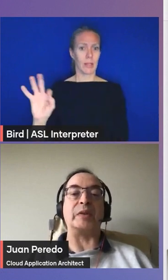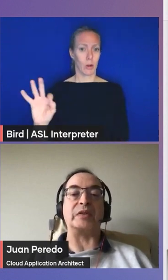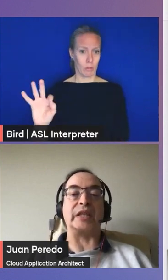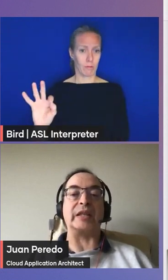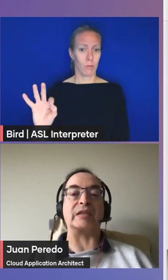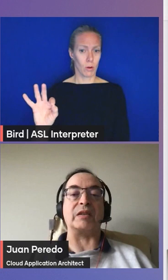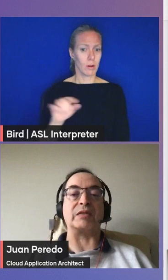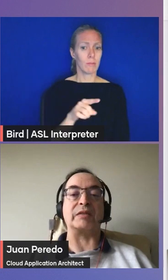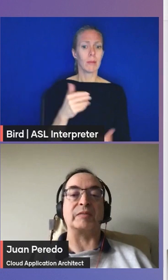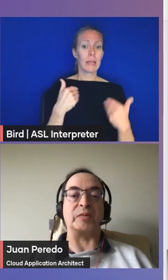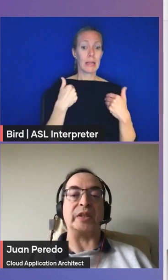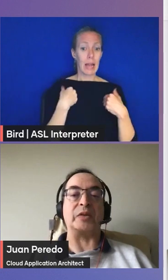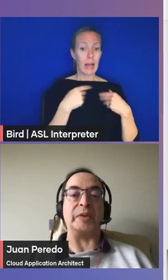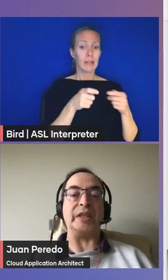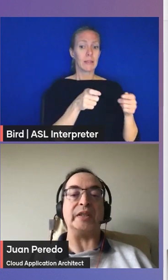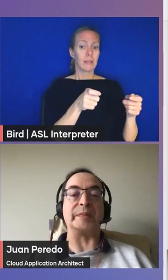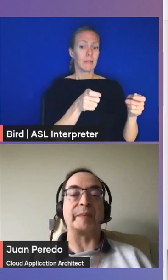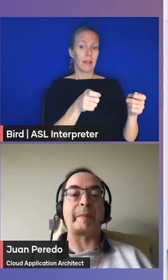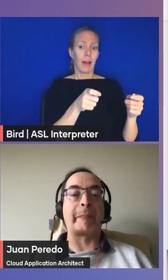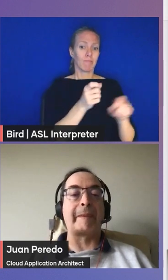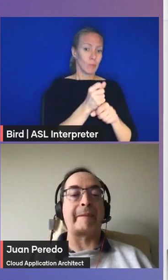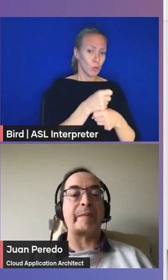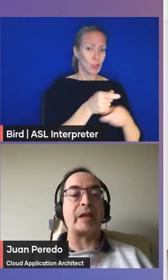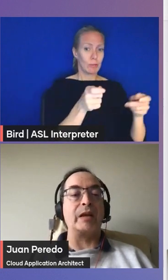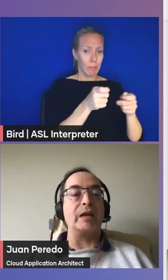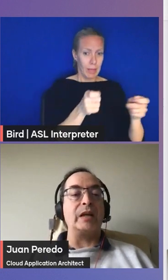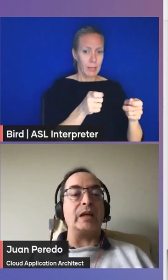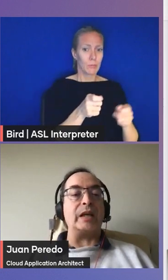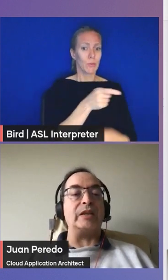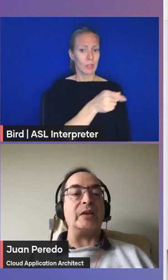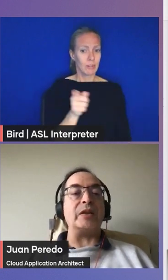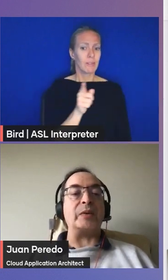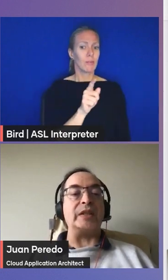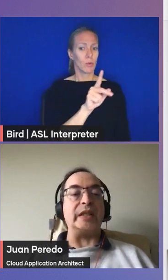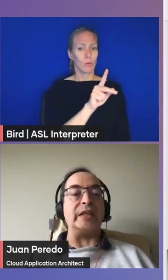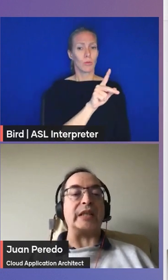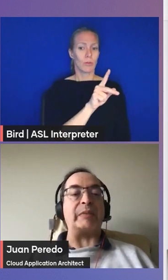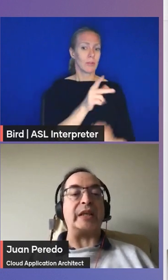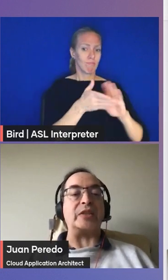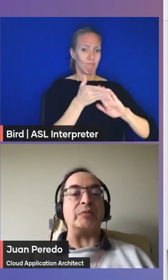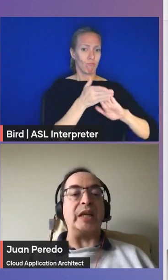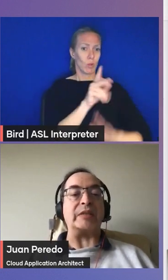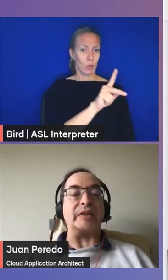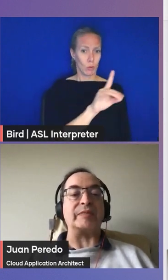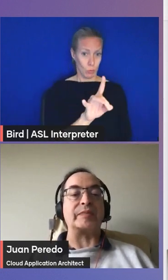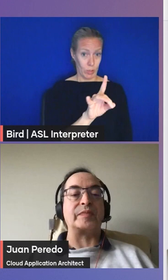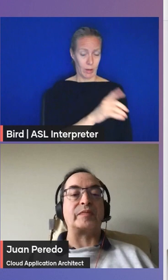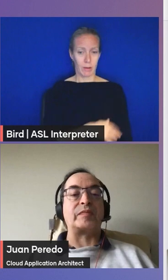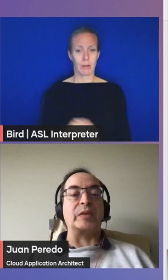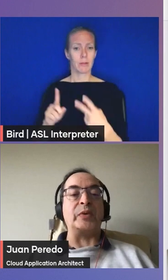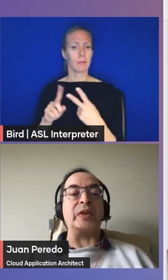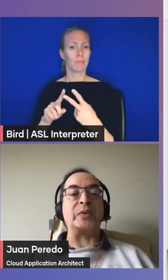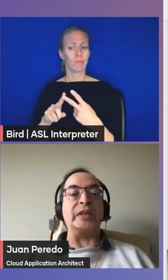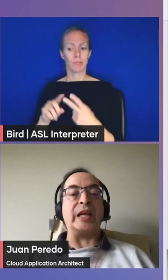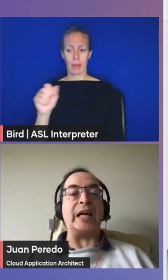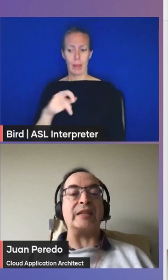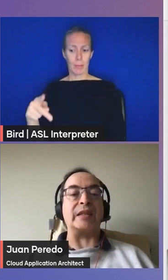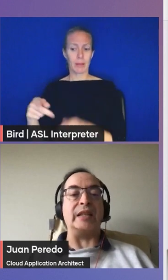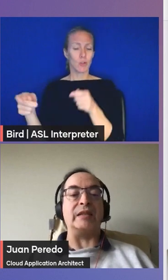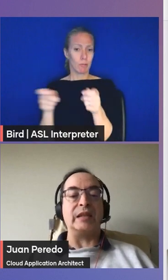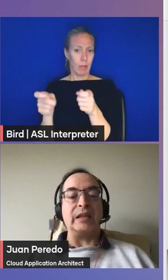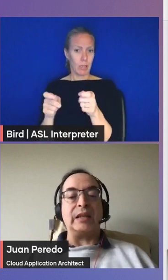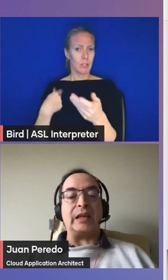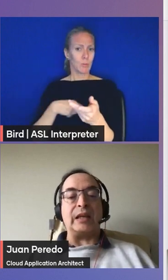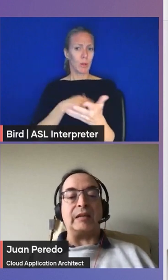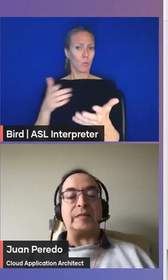of those EKS clusters running Kubernetes. And the other one is application management. We want to enhance